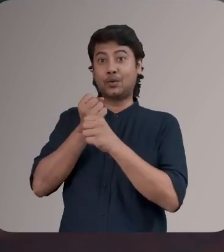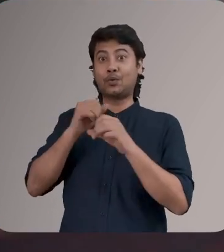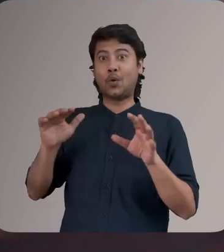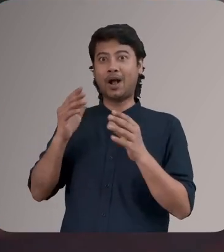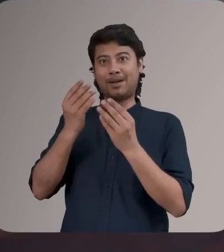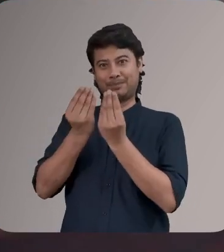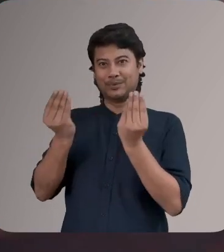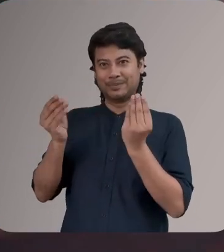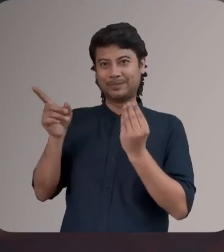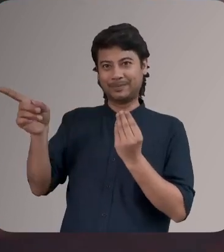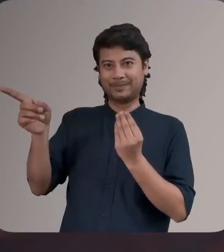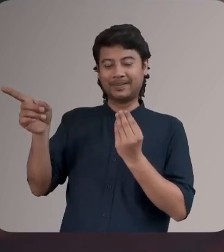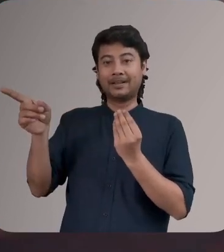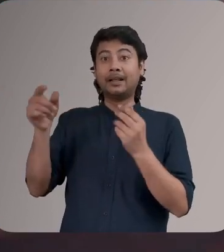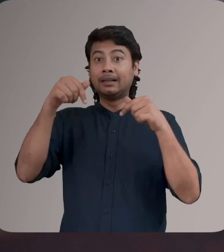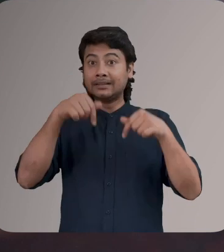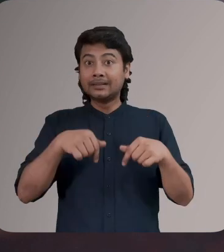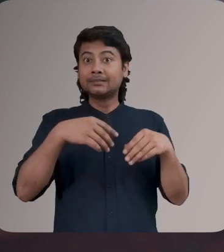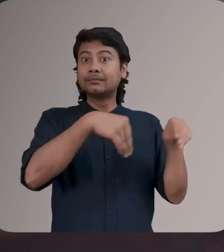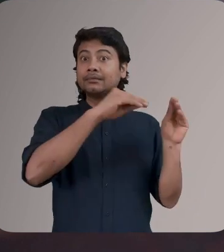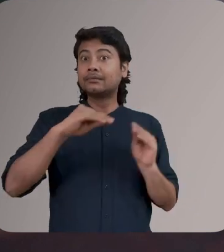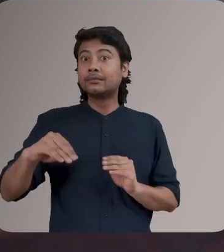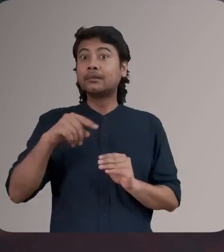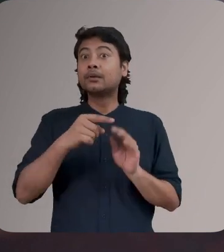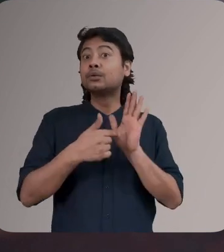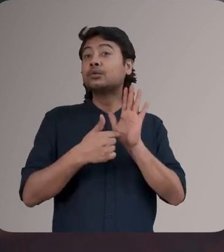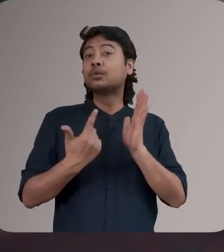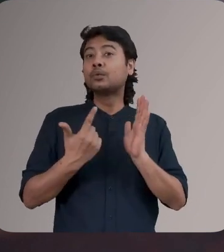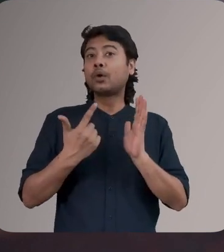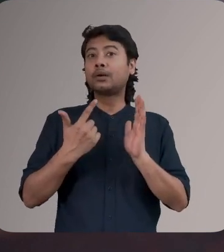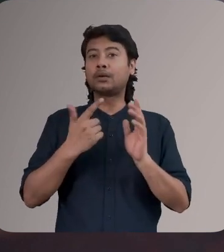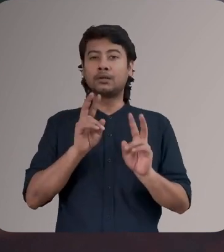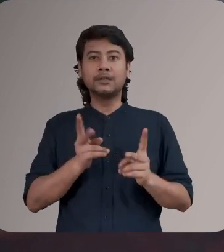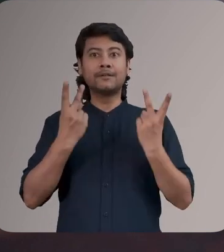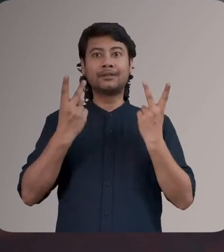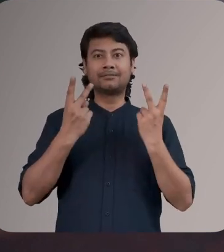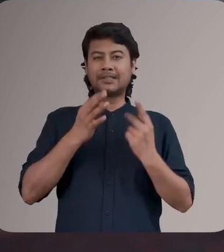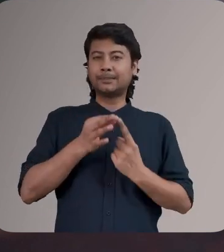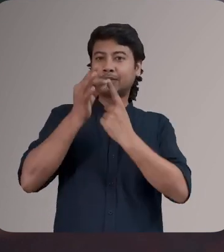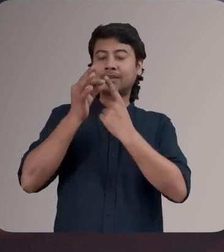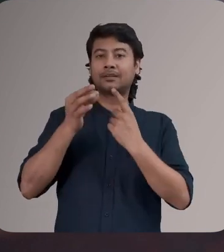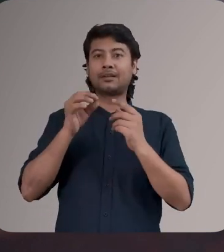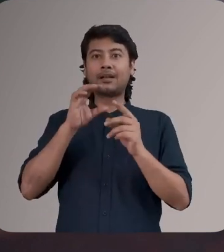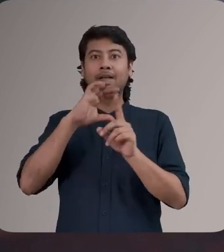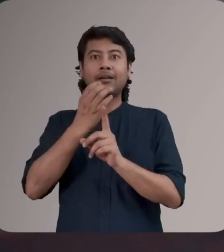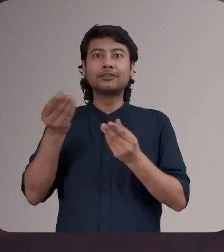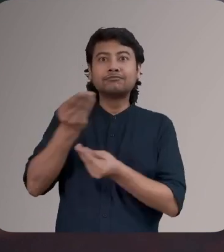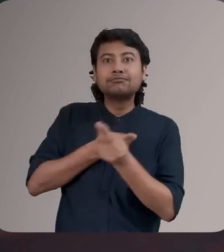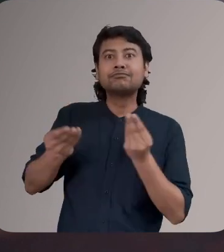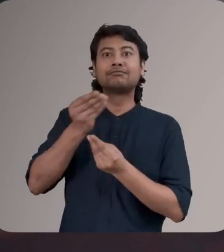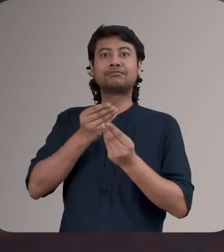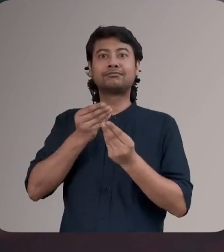Chasuble from the Museum of Christian Arts collection, this Palampore symbolizes exoticism, cross-cultural exchange, and